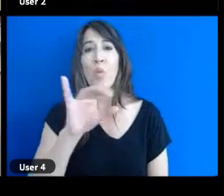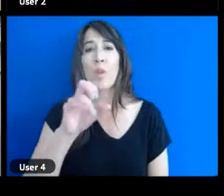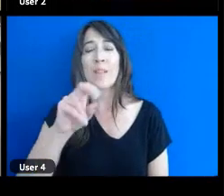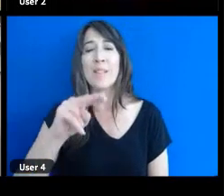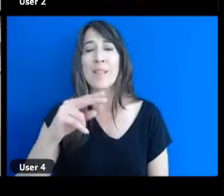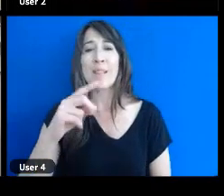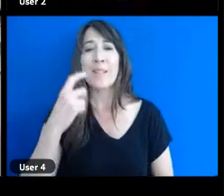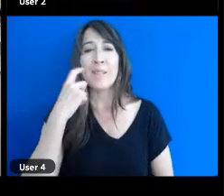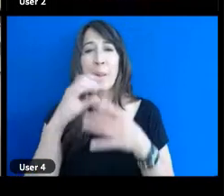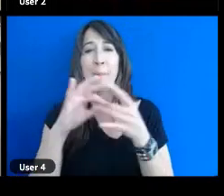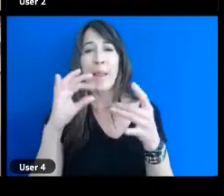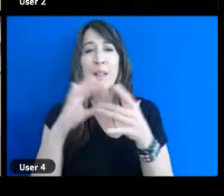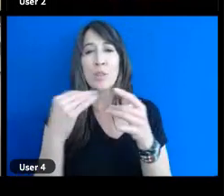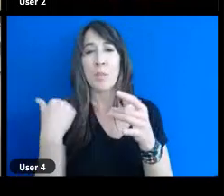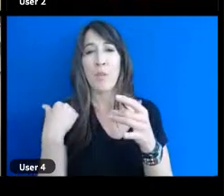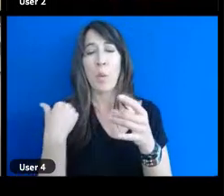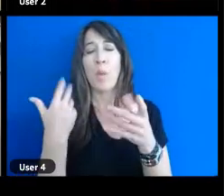So